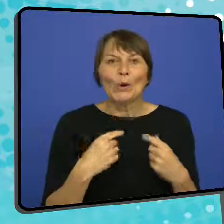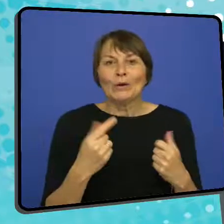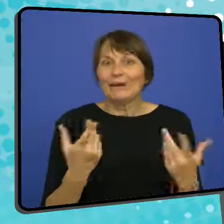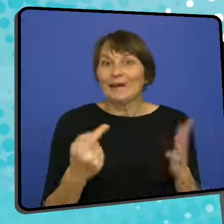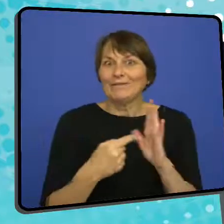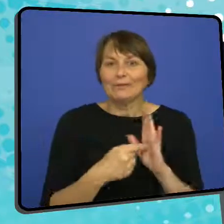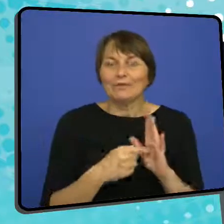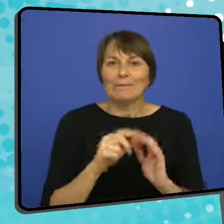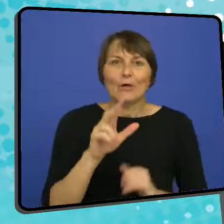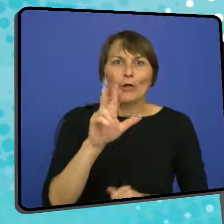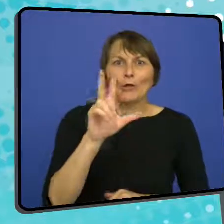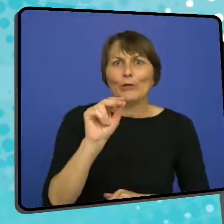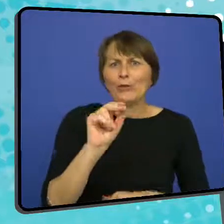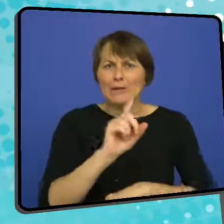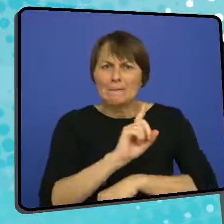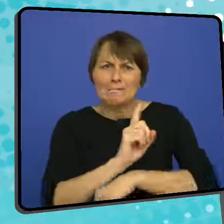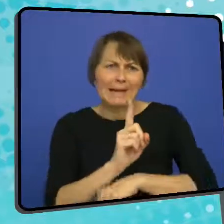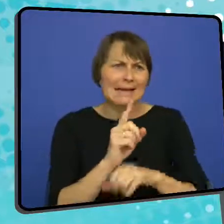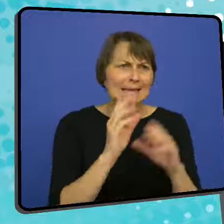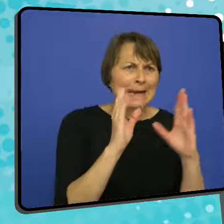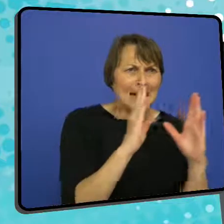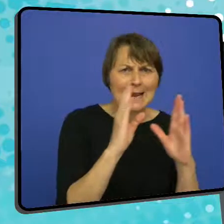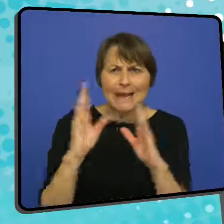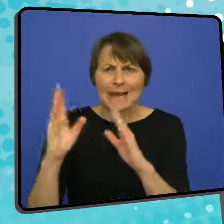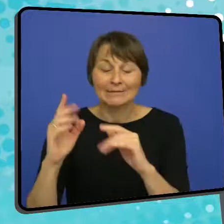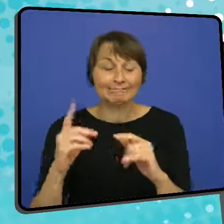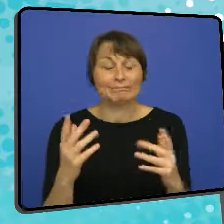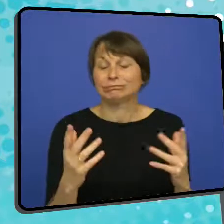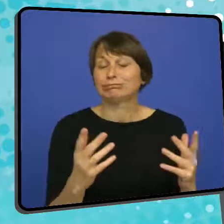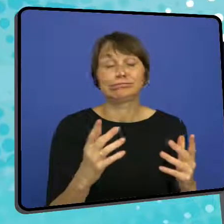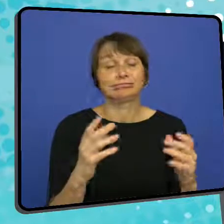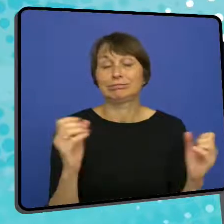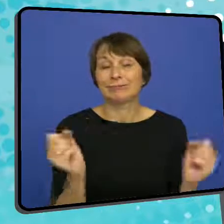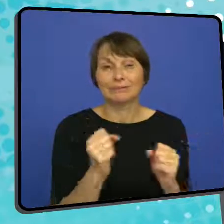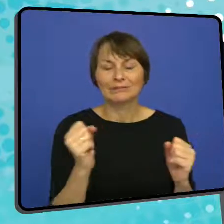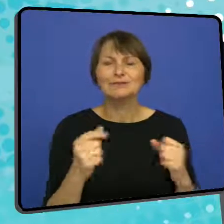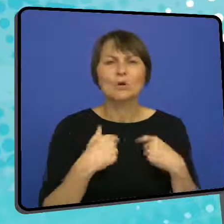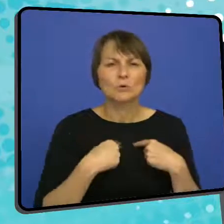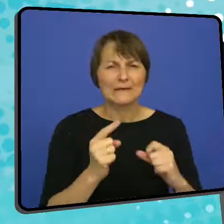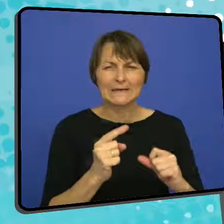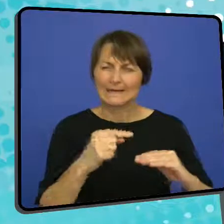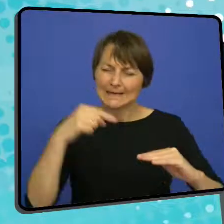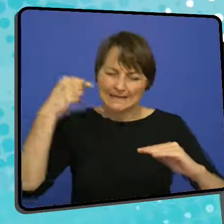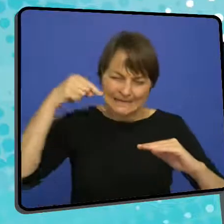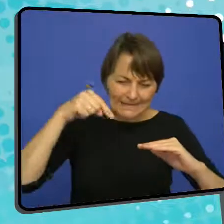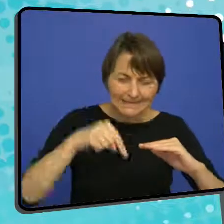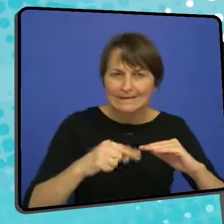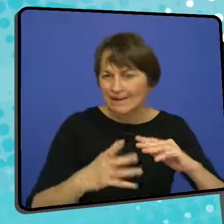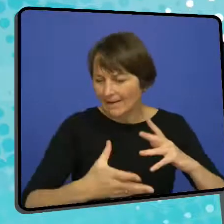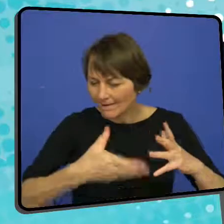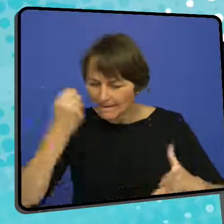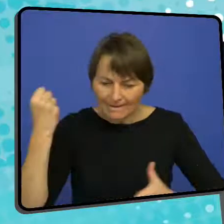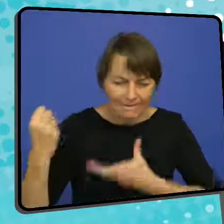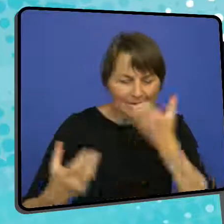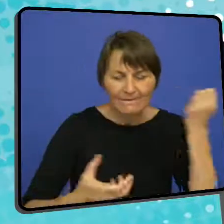it? Creativity happens as you get really, into a problem sort of thing. And I'm sure a lot of